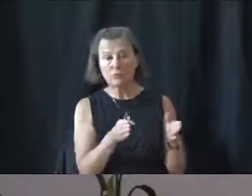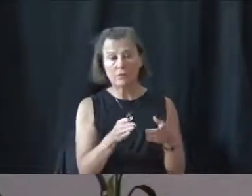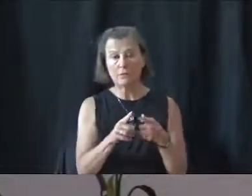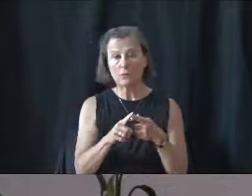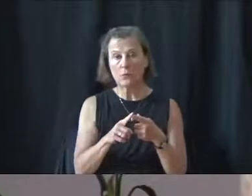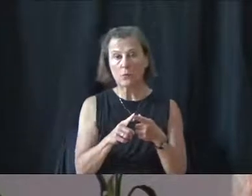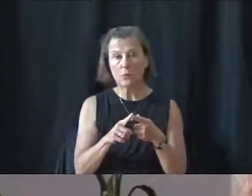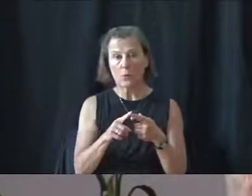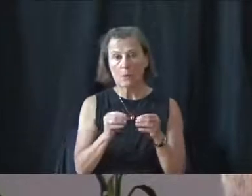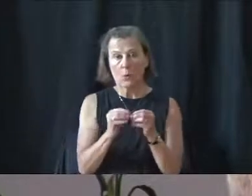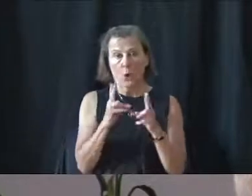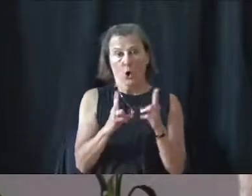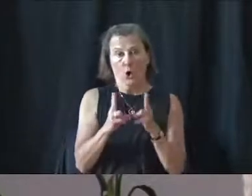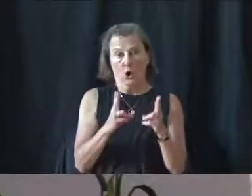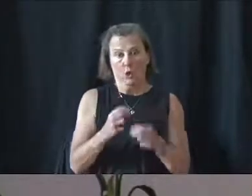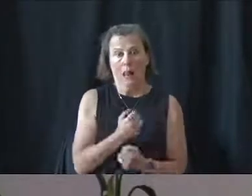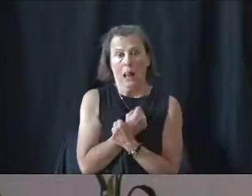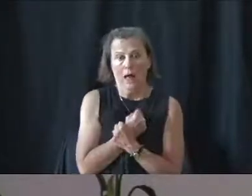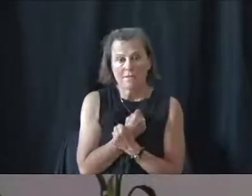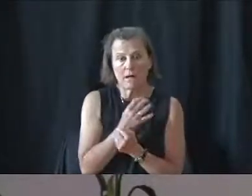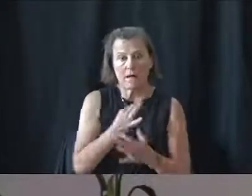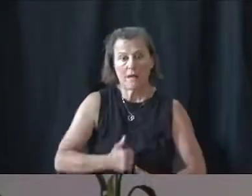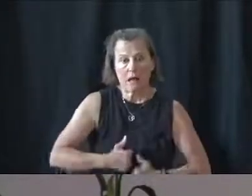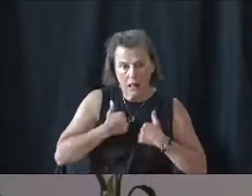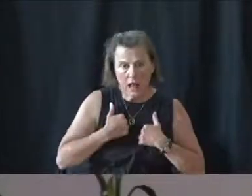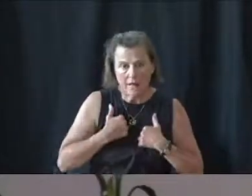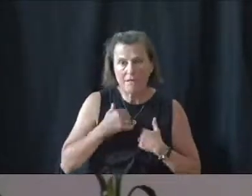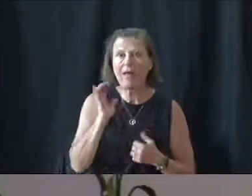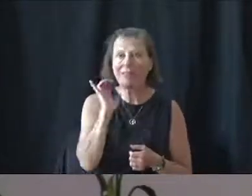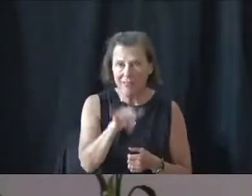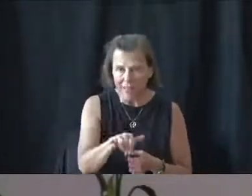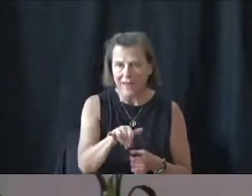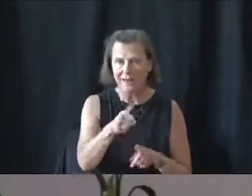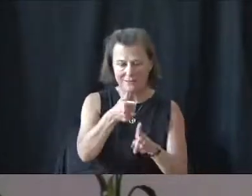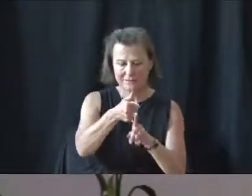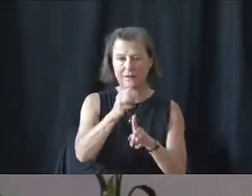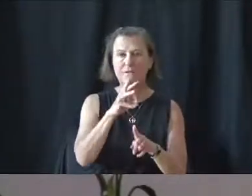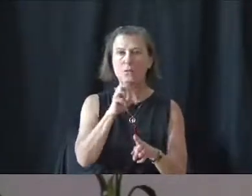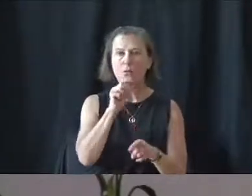urgent love of life most certainly was.